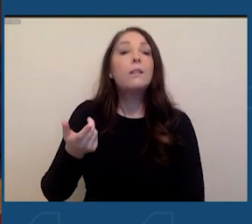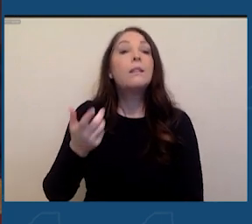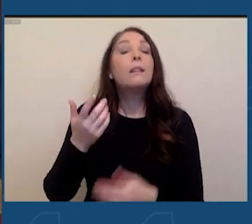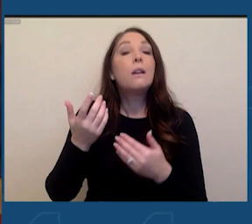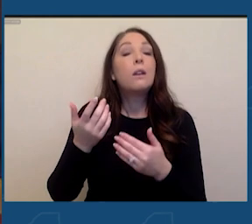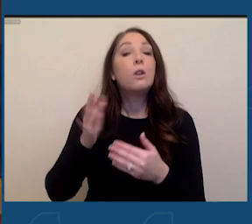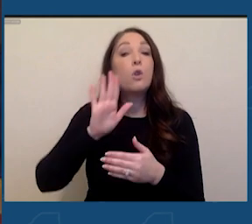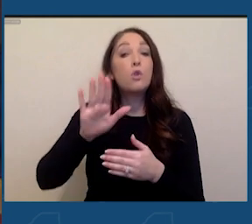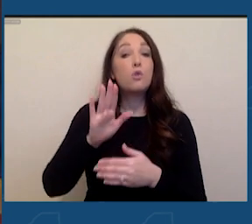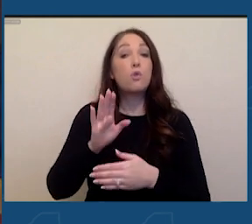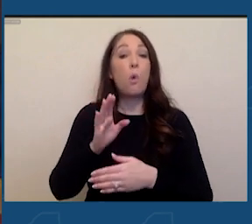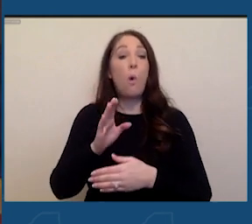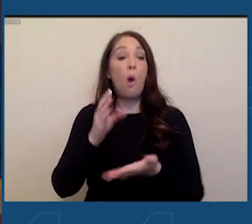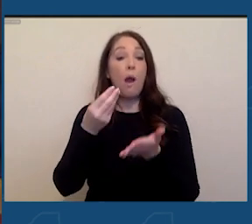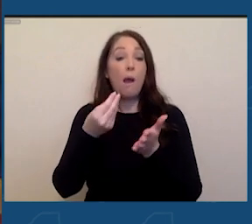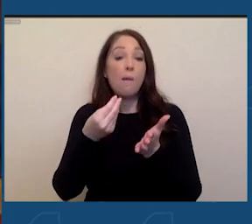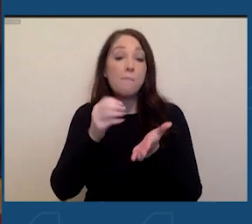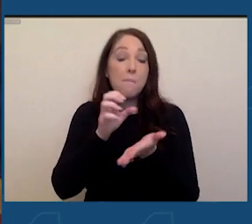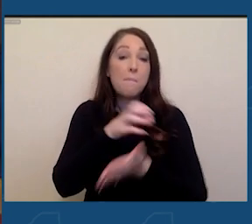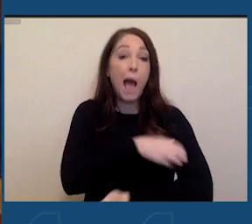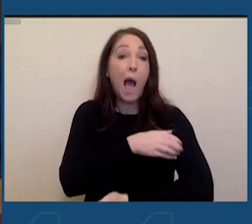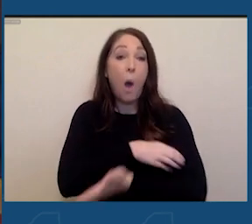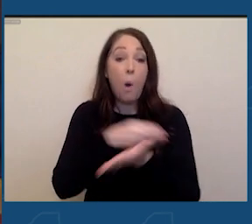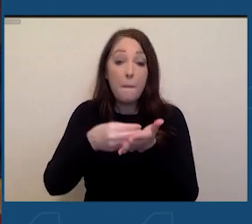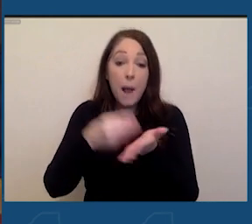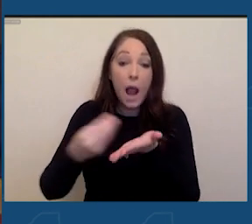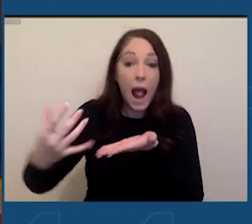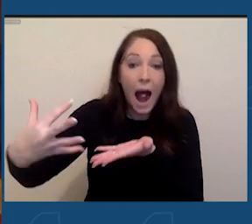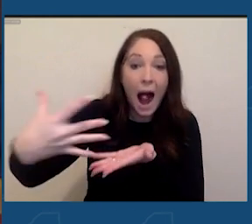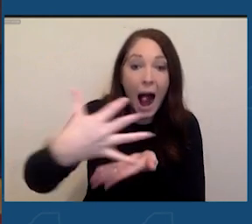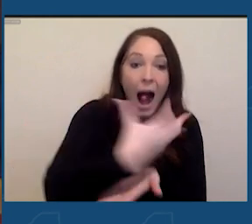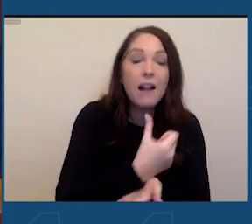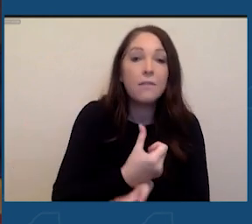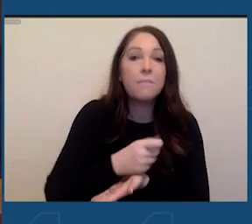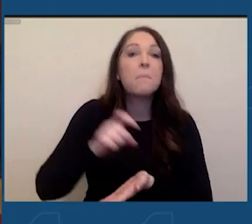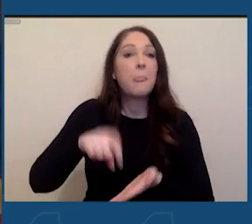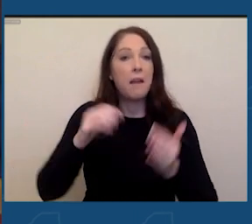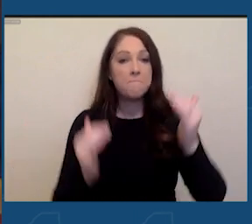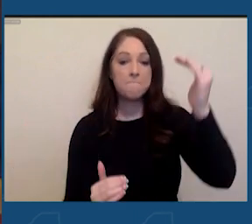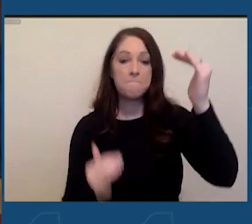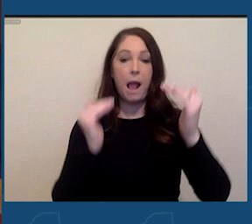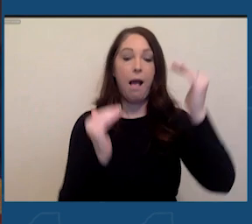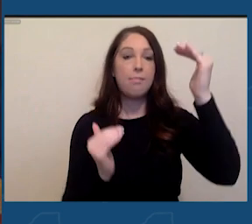power goes up as well. That's what we're talking about.